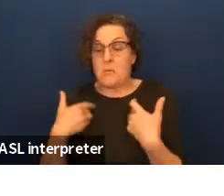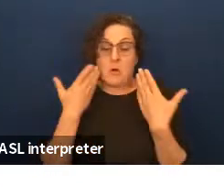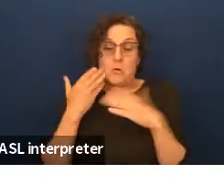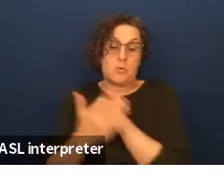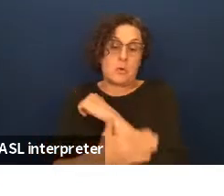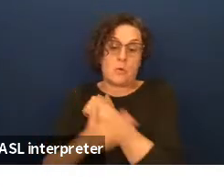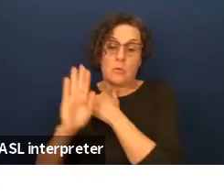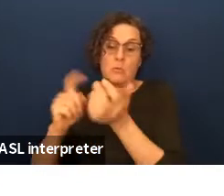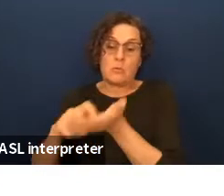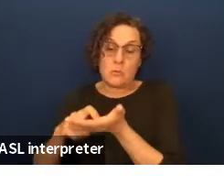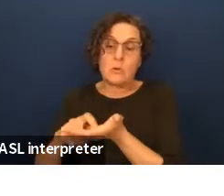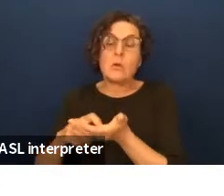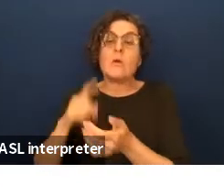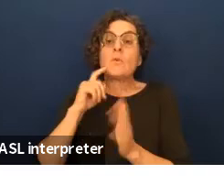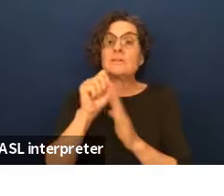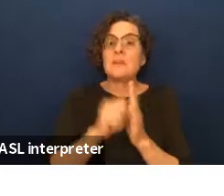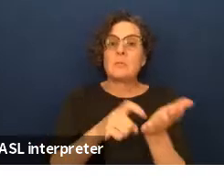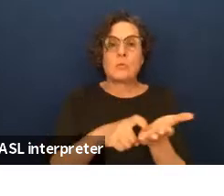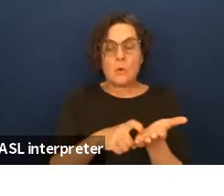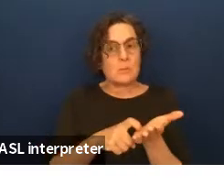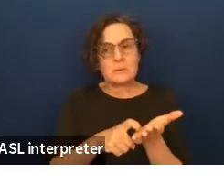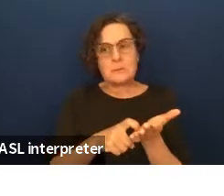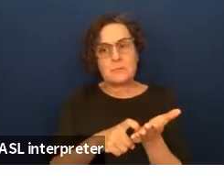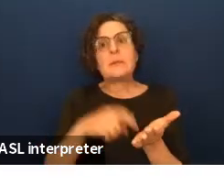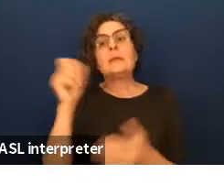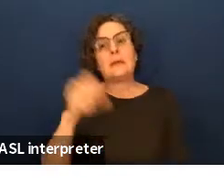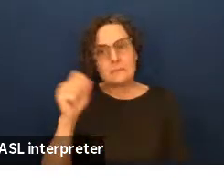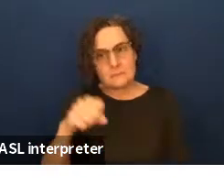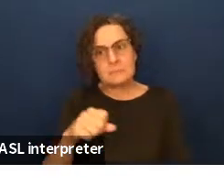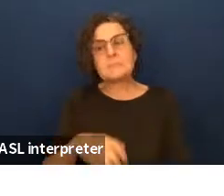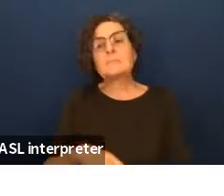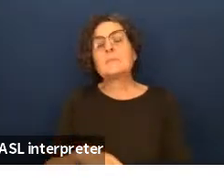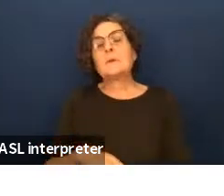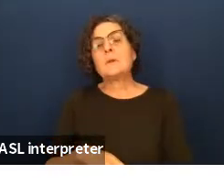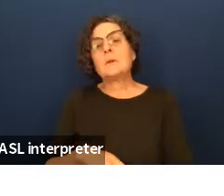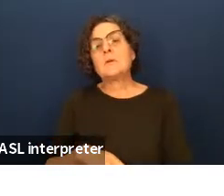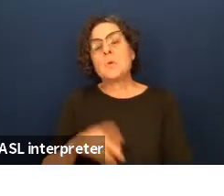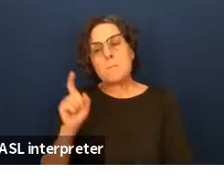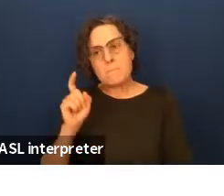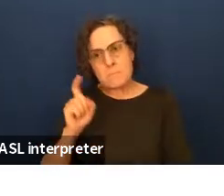county requirements are, but with the state requirements, it is yes, that we have to have the